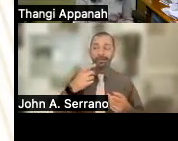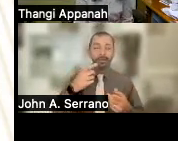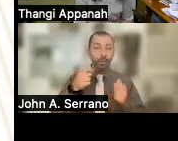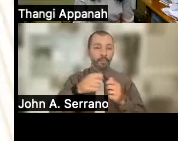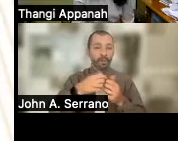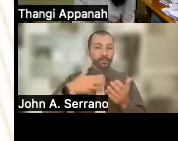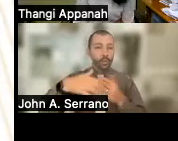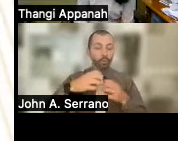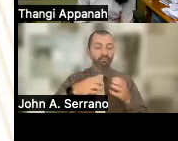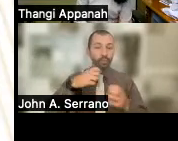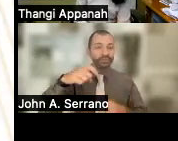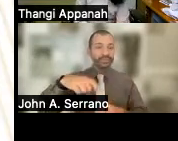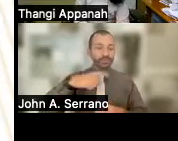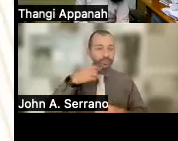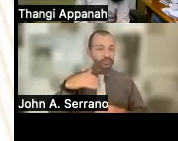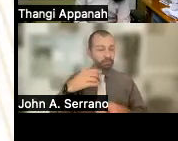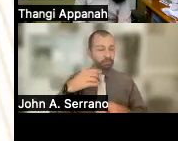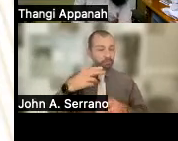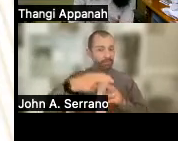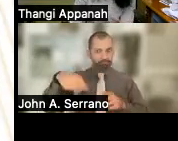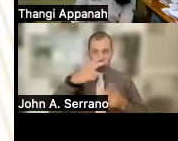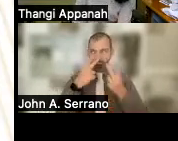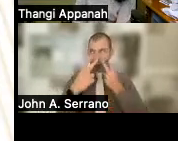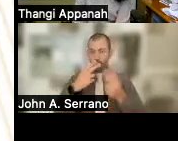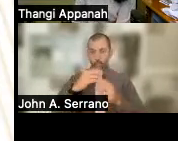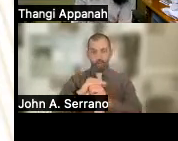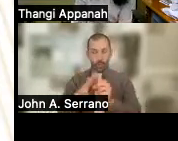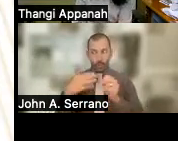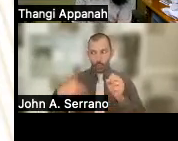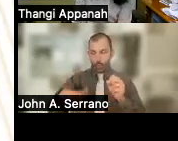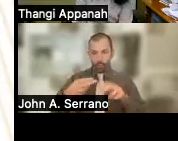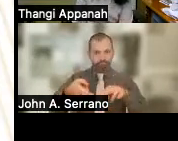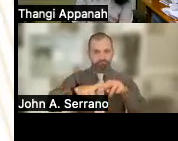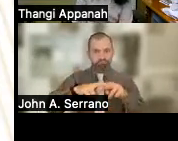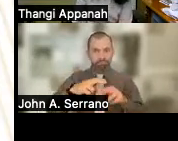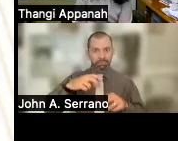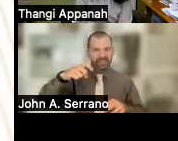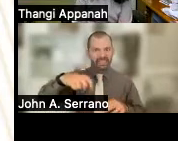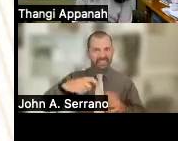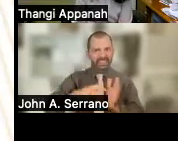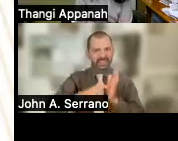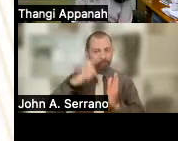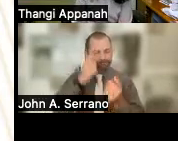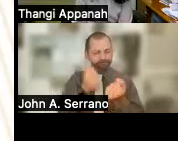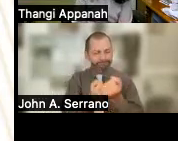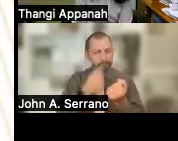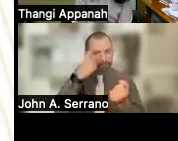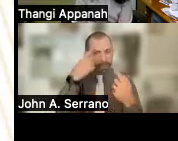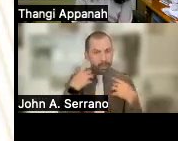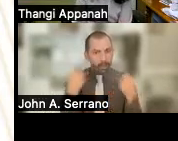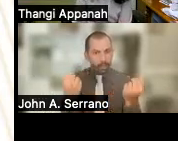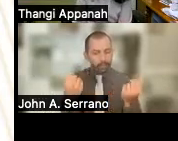That ties very nicely into this next slide, which is coping with social emotional needs. We have seen those numbers